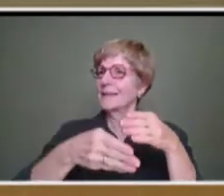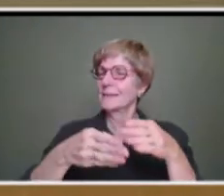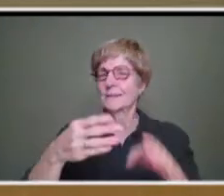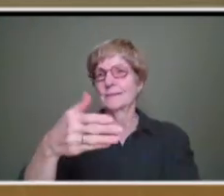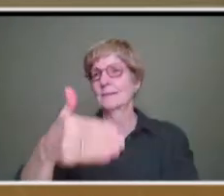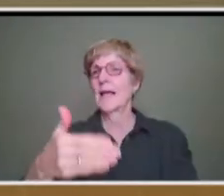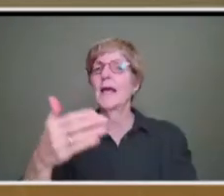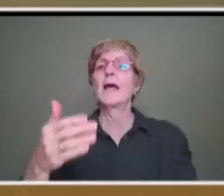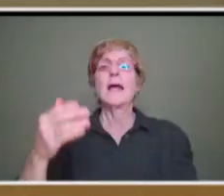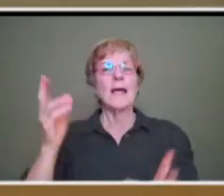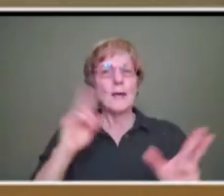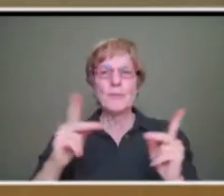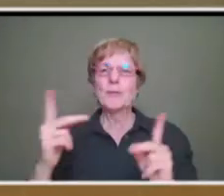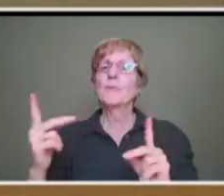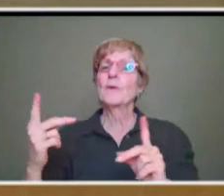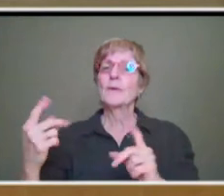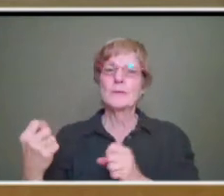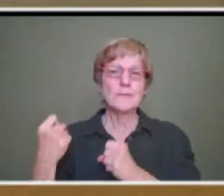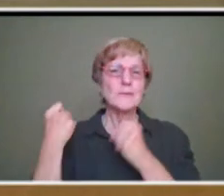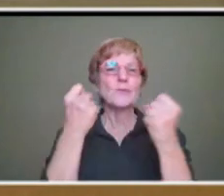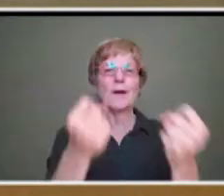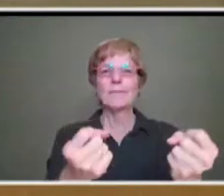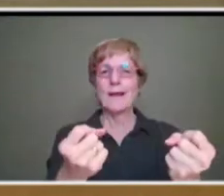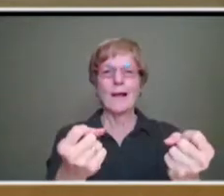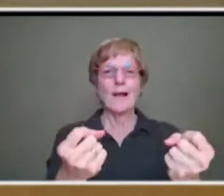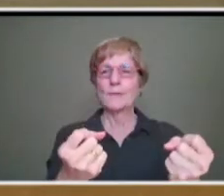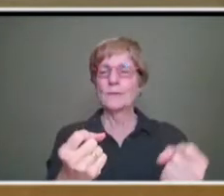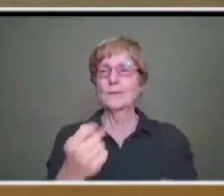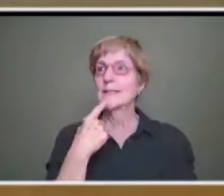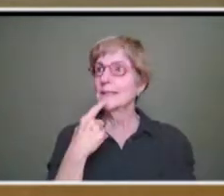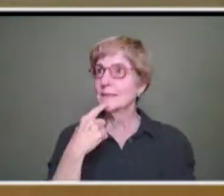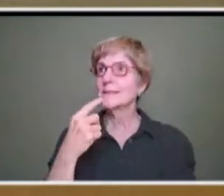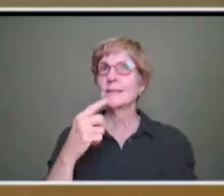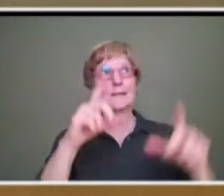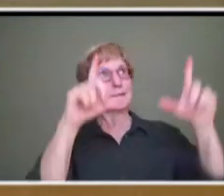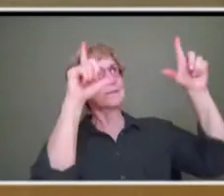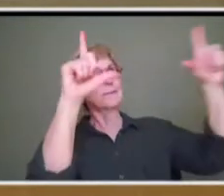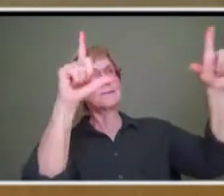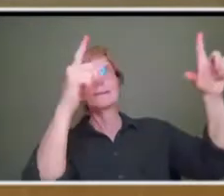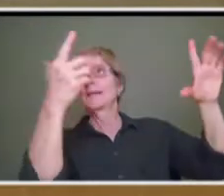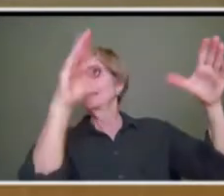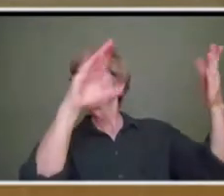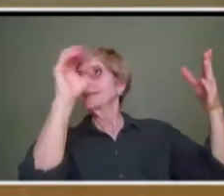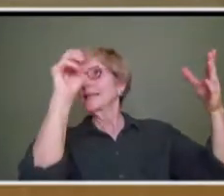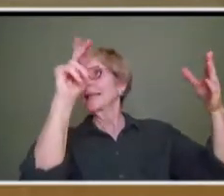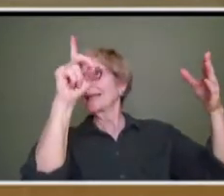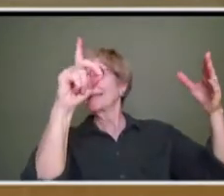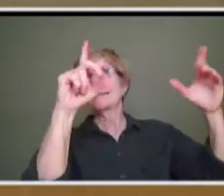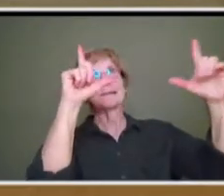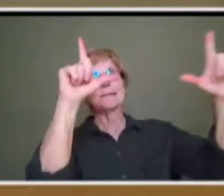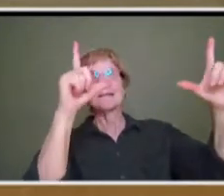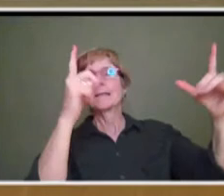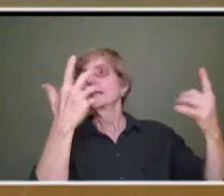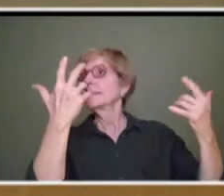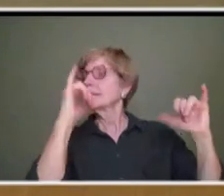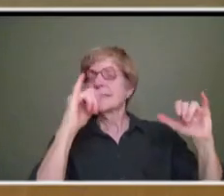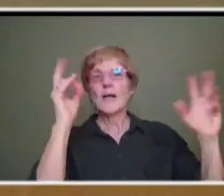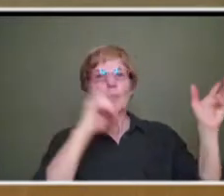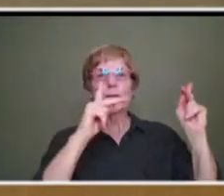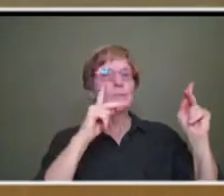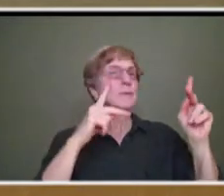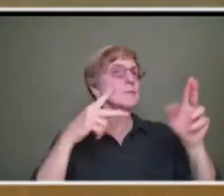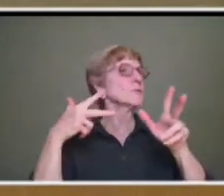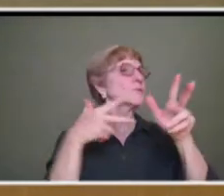throughout the years come down there and even though it says dead end at the very top of the street we have there's tons of people that just come down